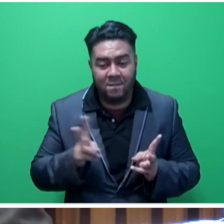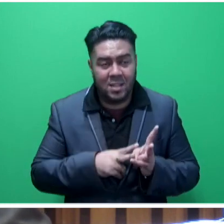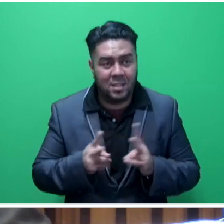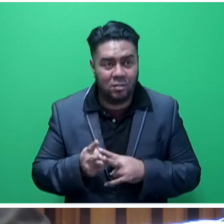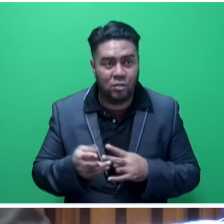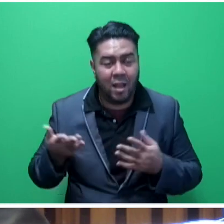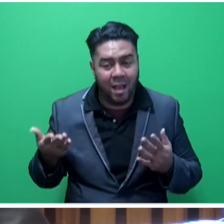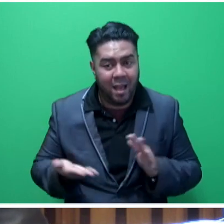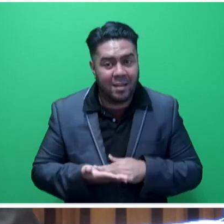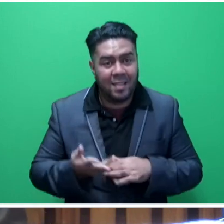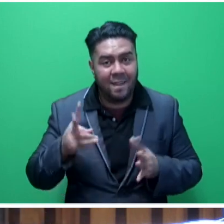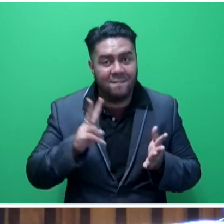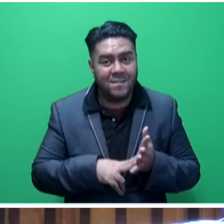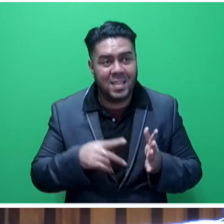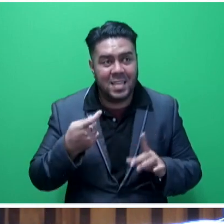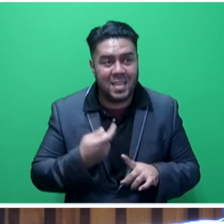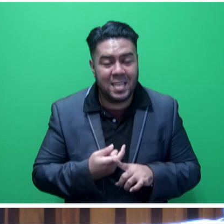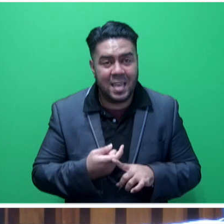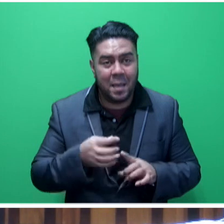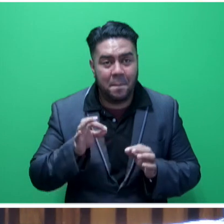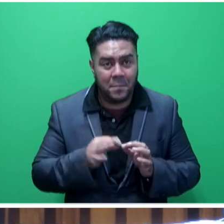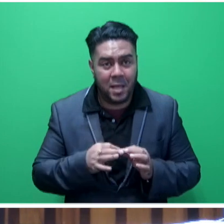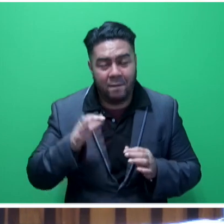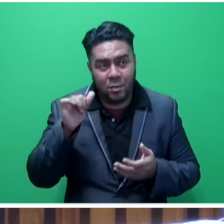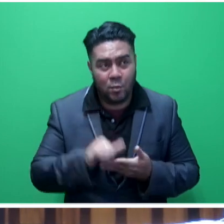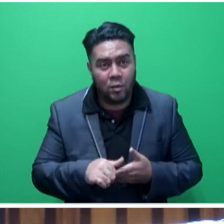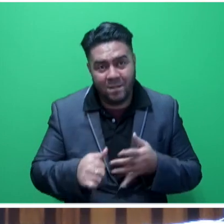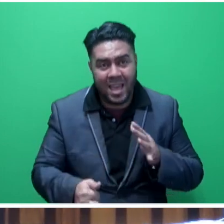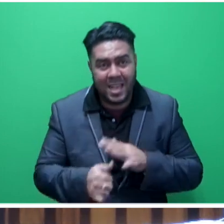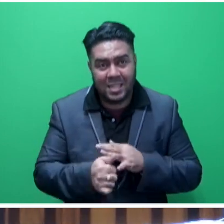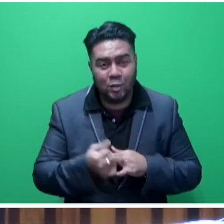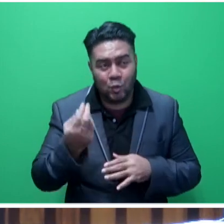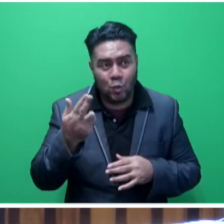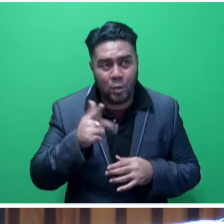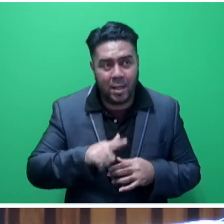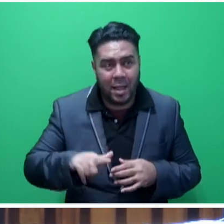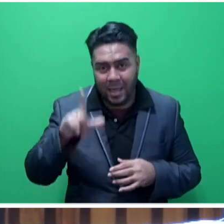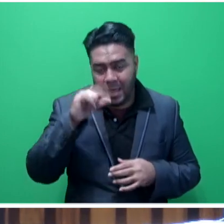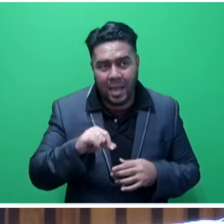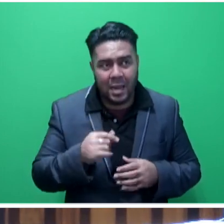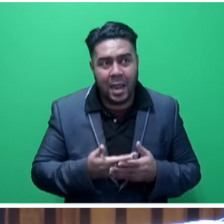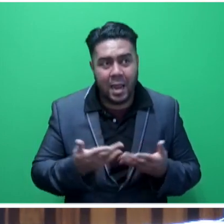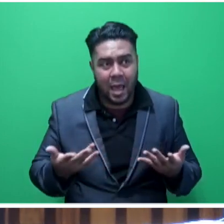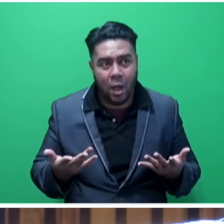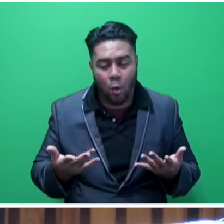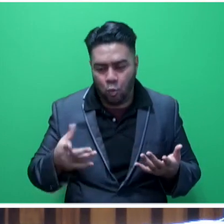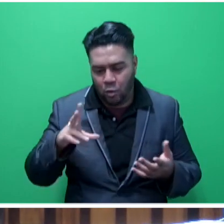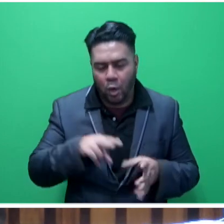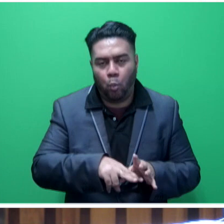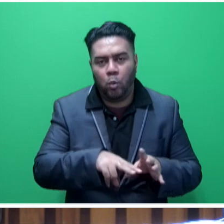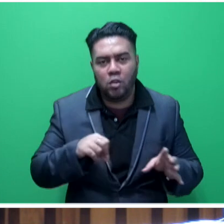the VKB and have the right to have access to the land, they can now actually withdraw the FNPF